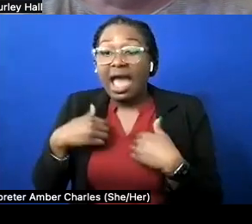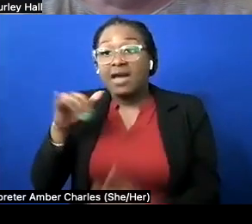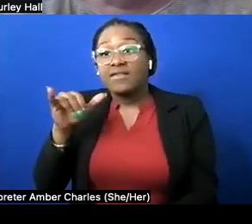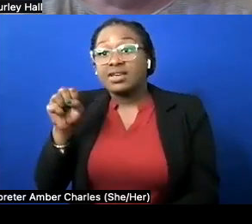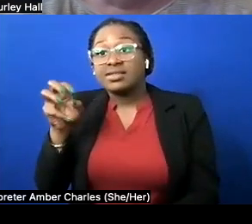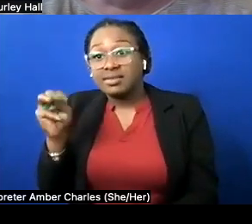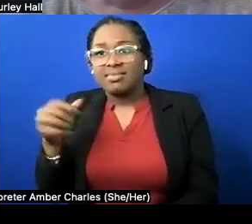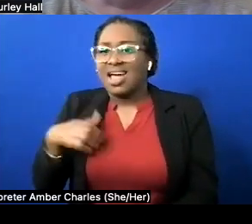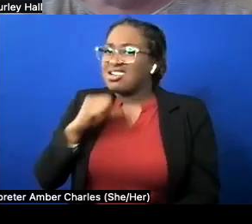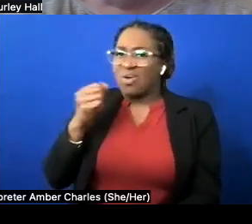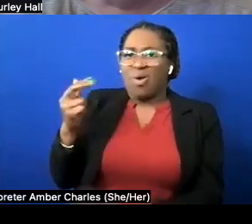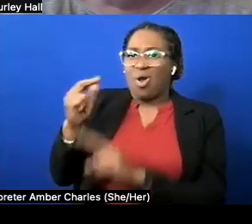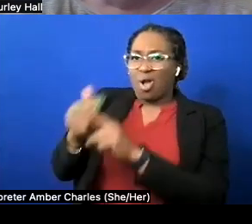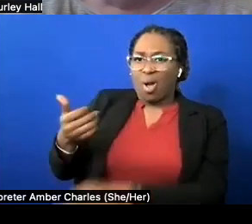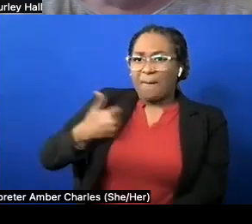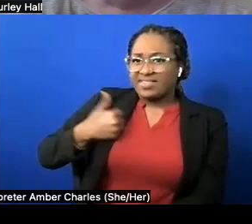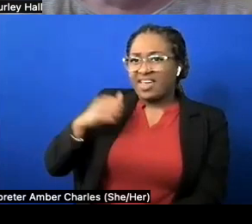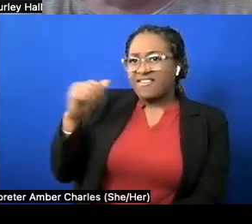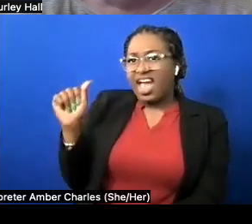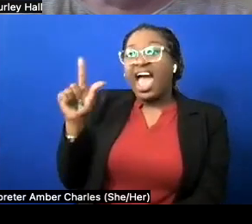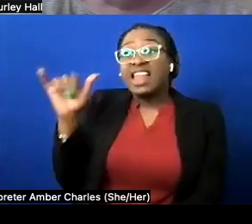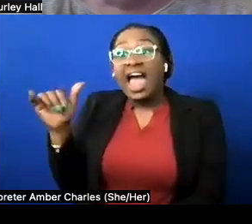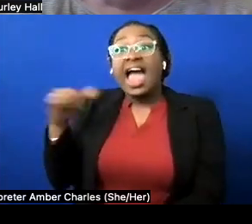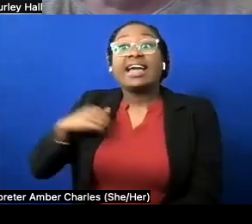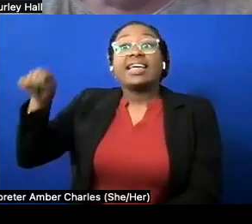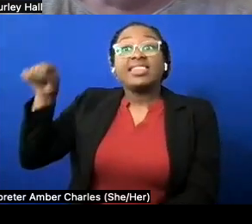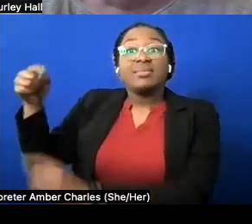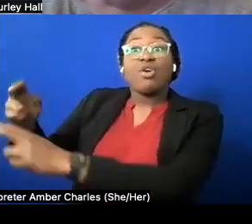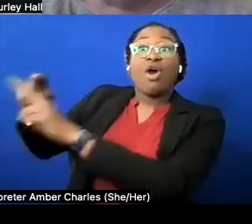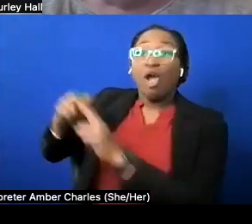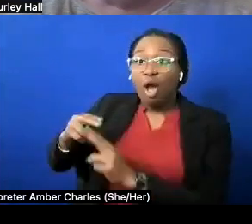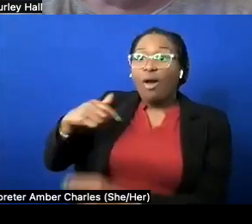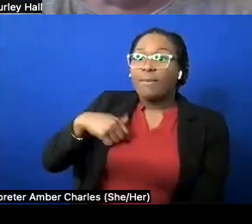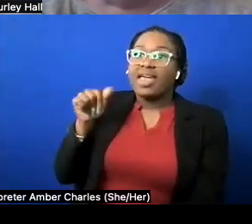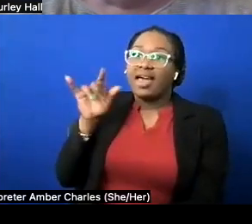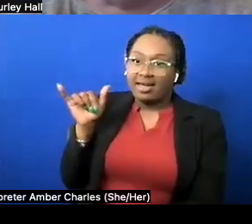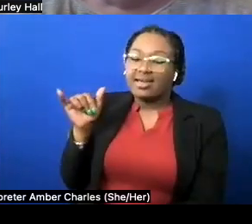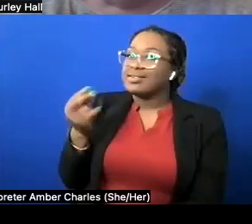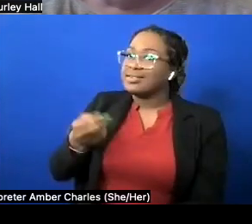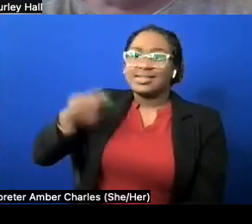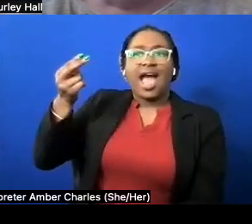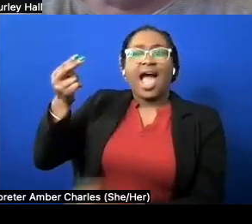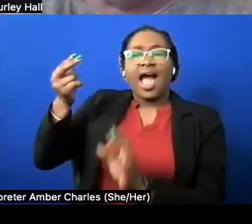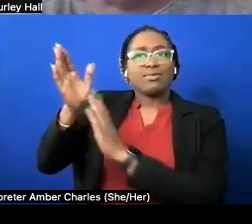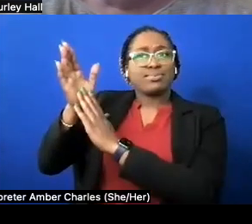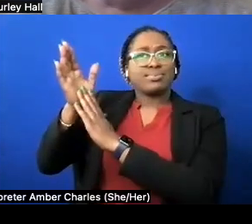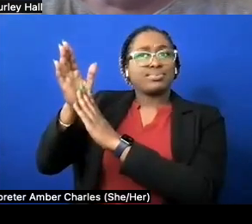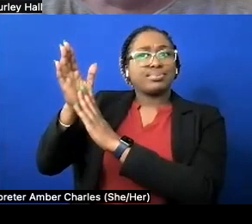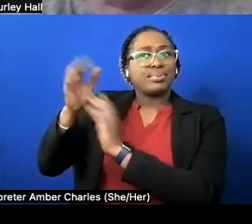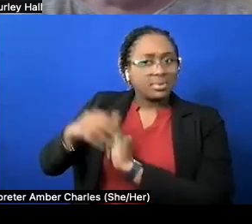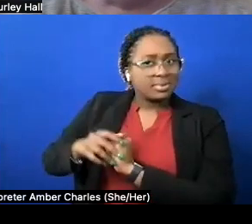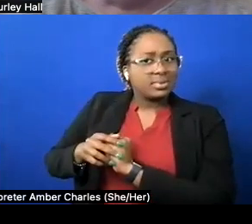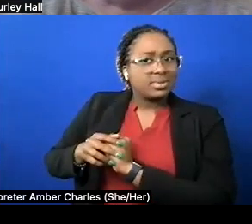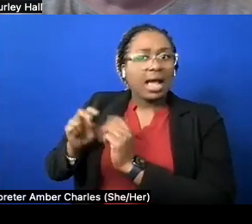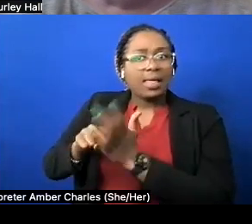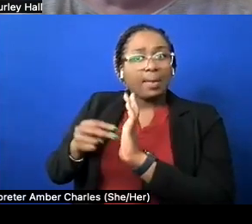do not call myself an ally. I need somebody to call me that. And that is high praise. That is high praise, because that means that